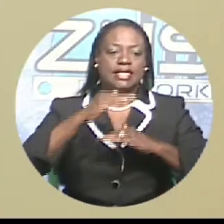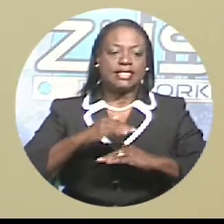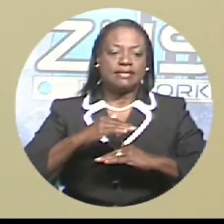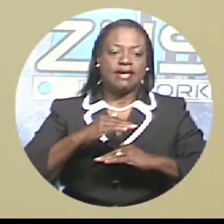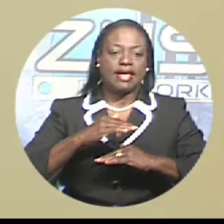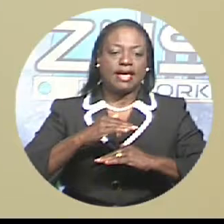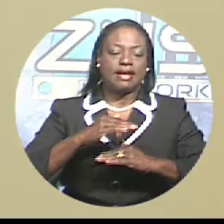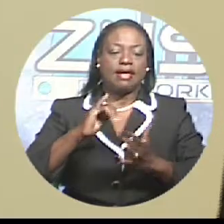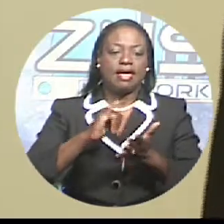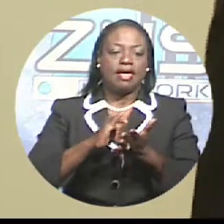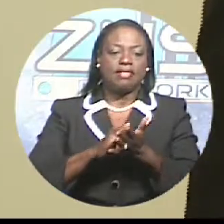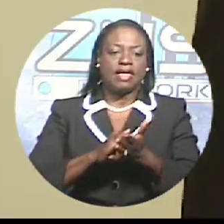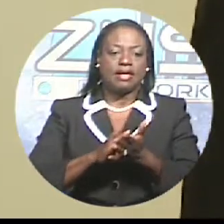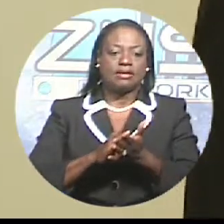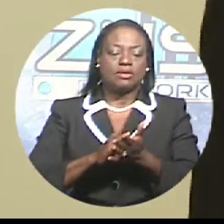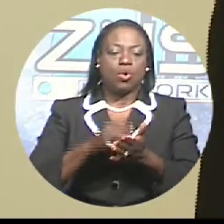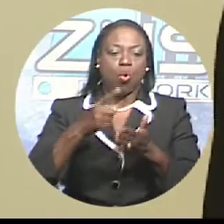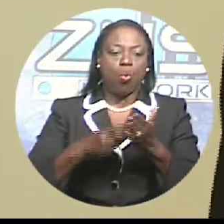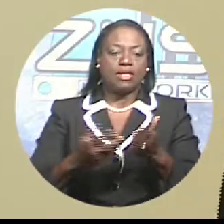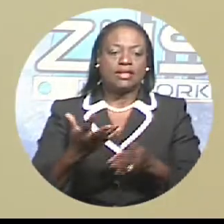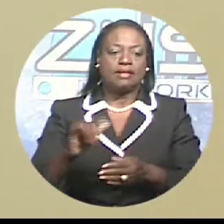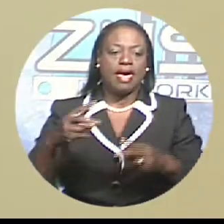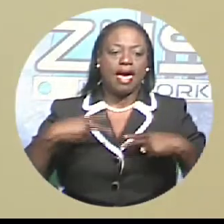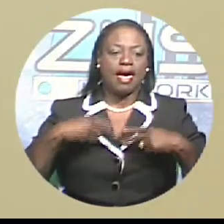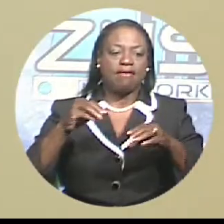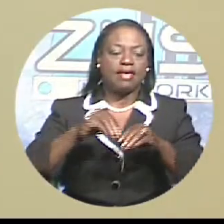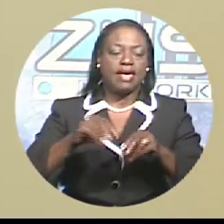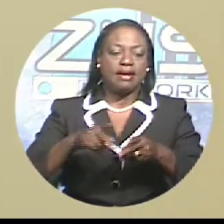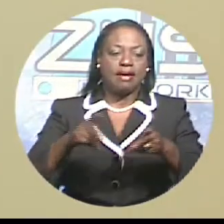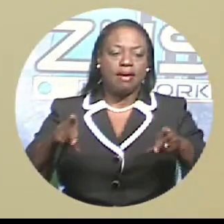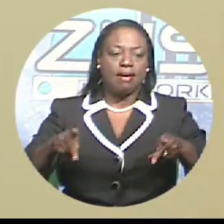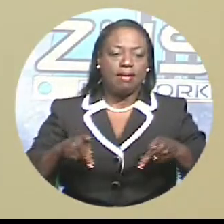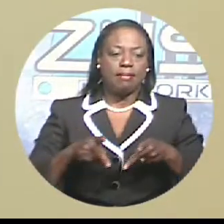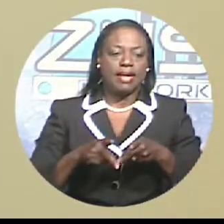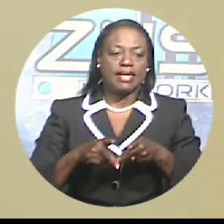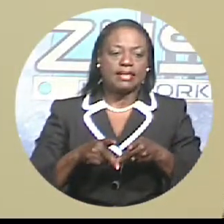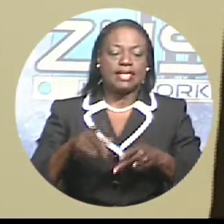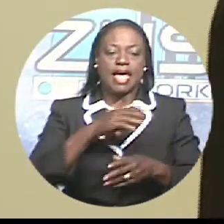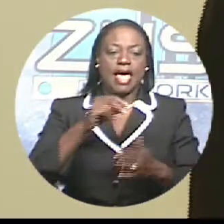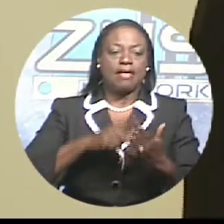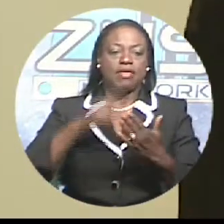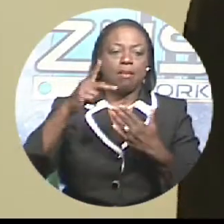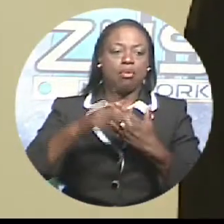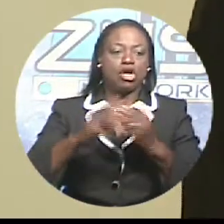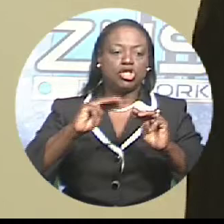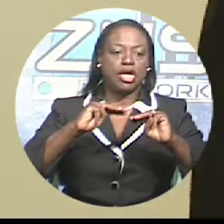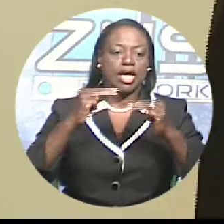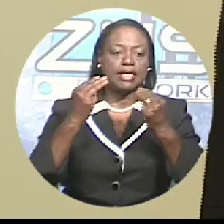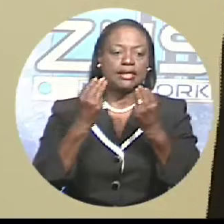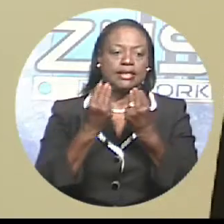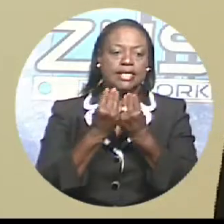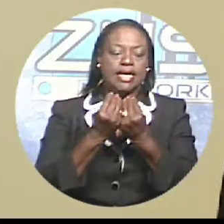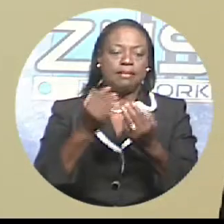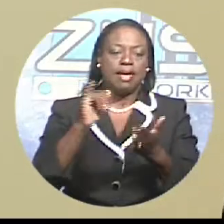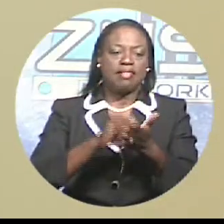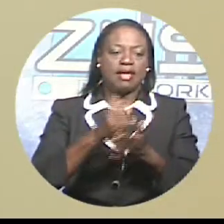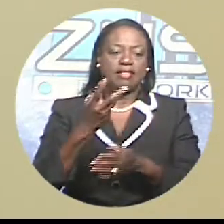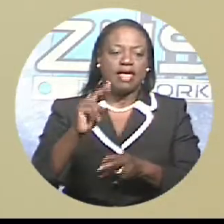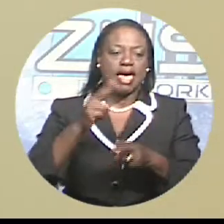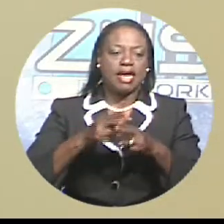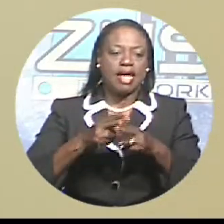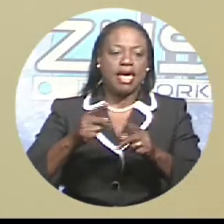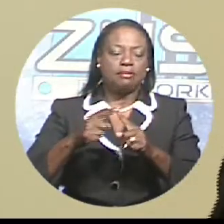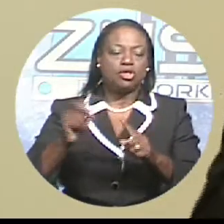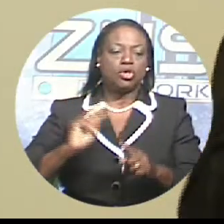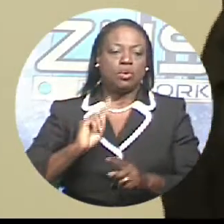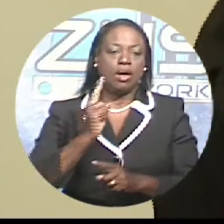that the plans that they have in place and the project team that they identified to us